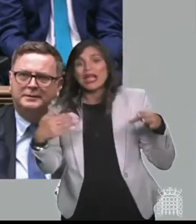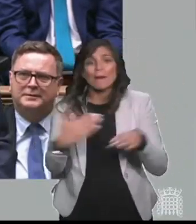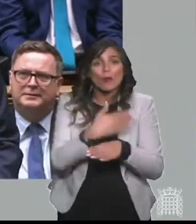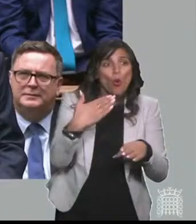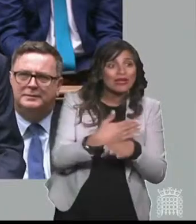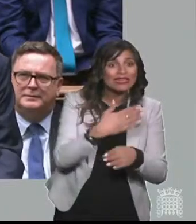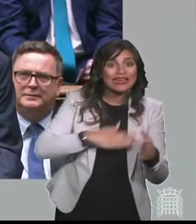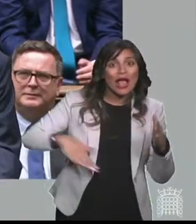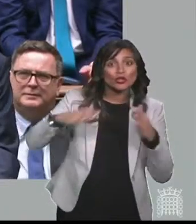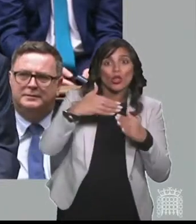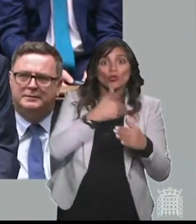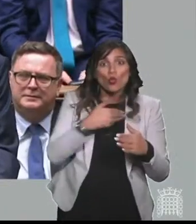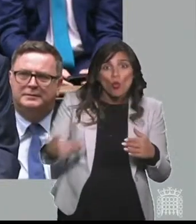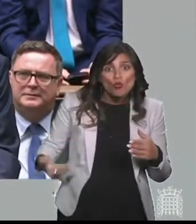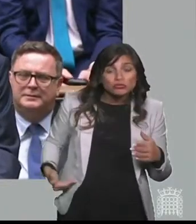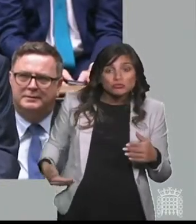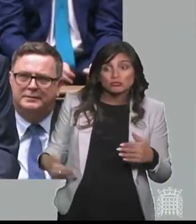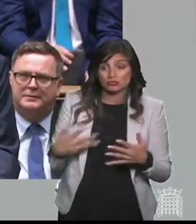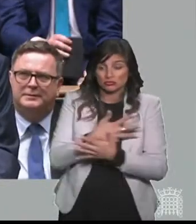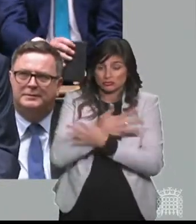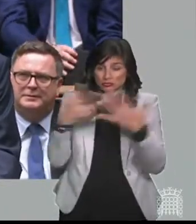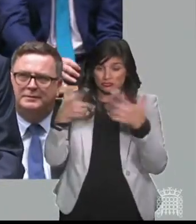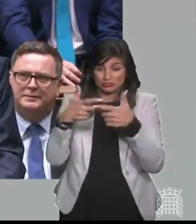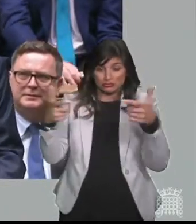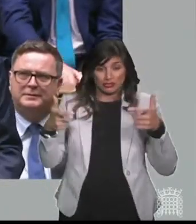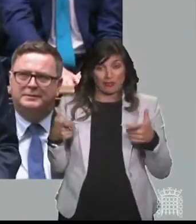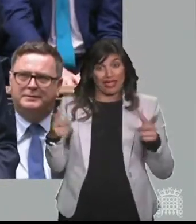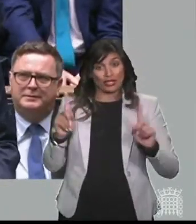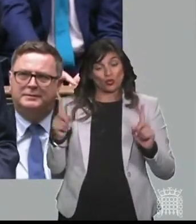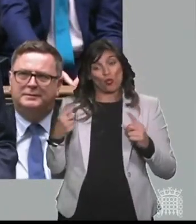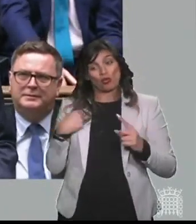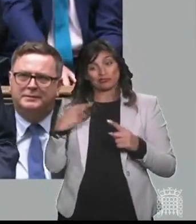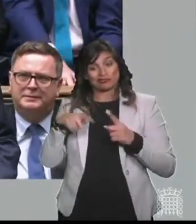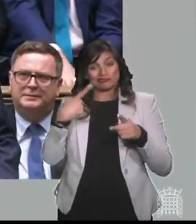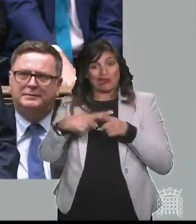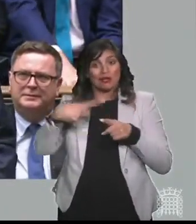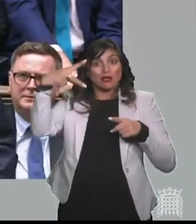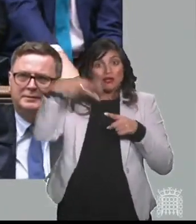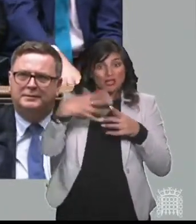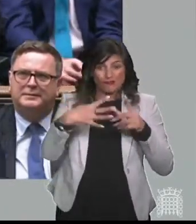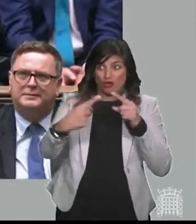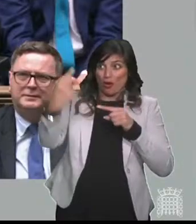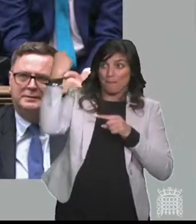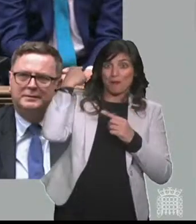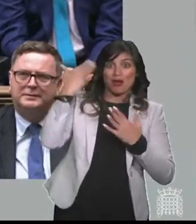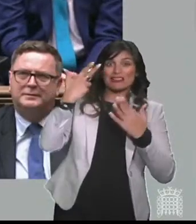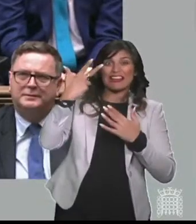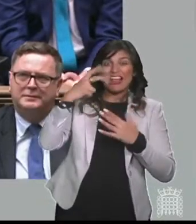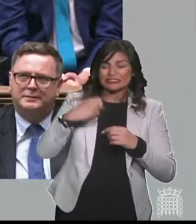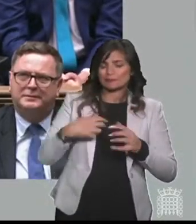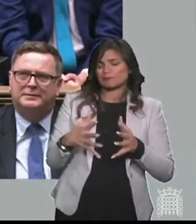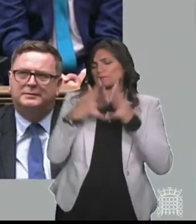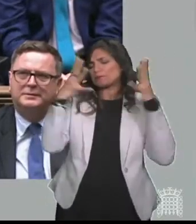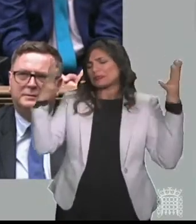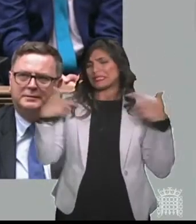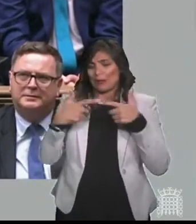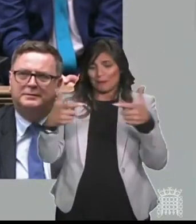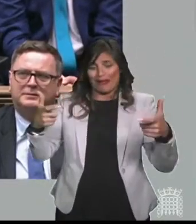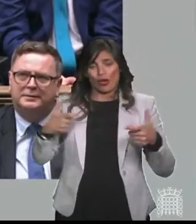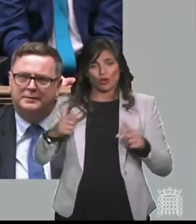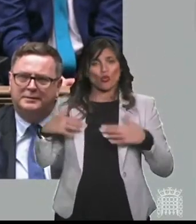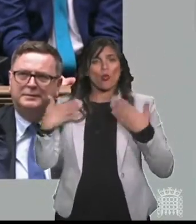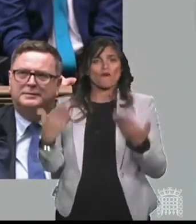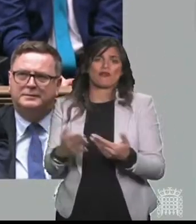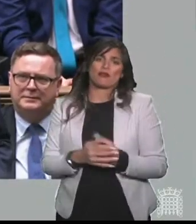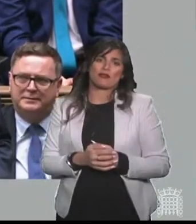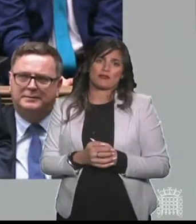and the biggest package of tax cuts to be implemented since the 1980s, an autumn statement for a country that has turned a corner,